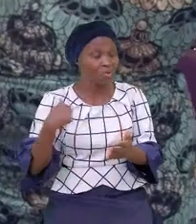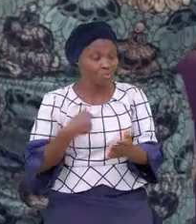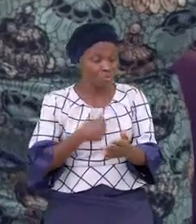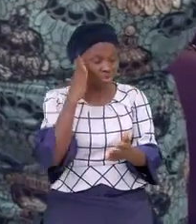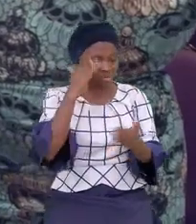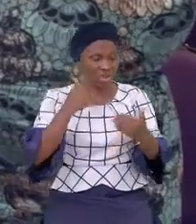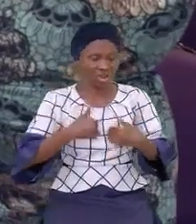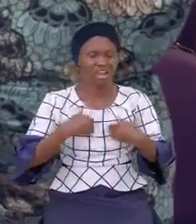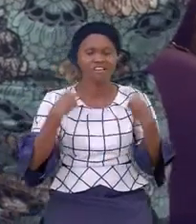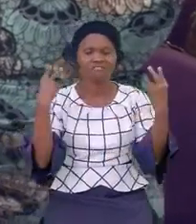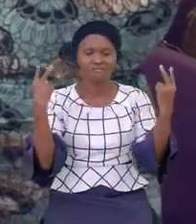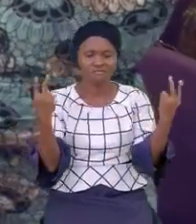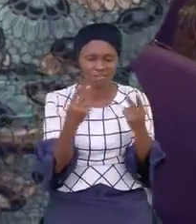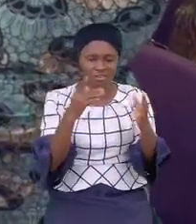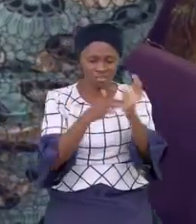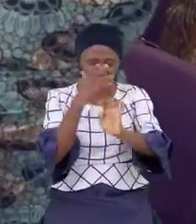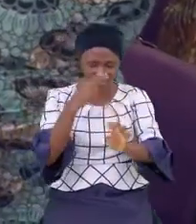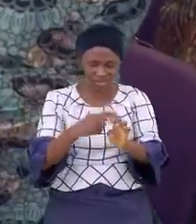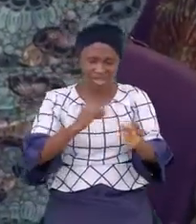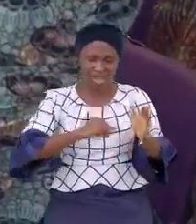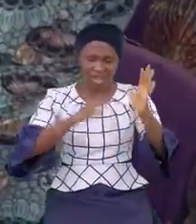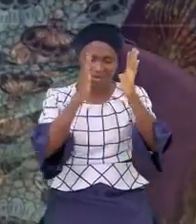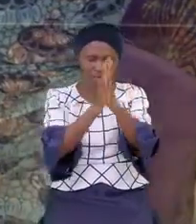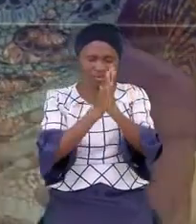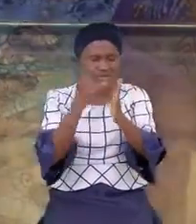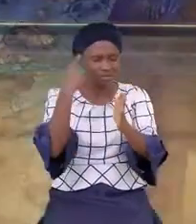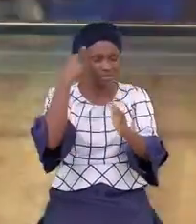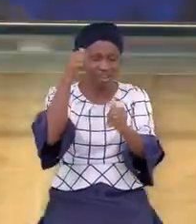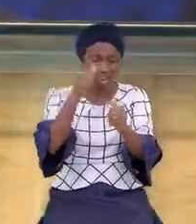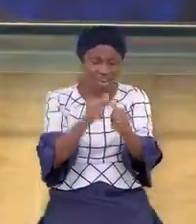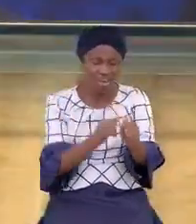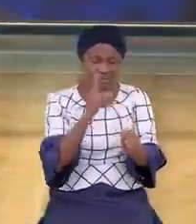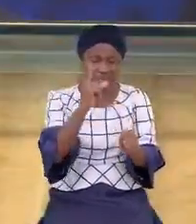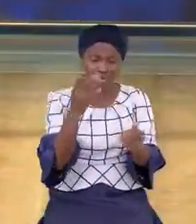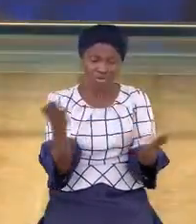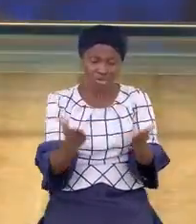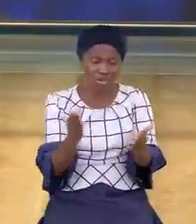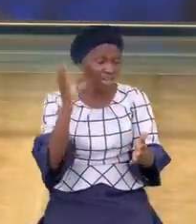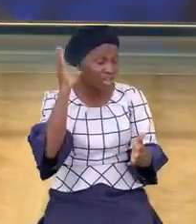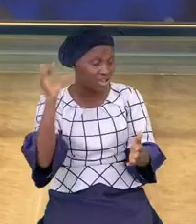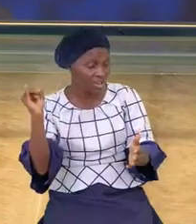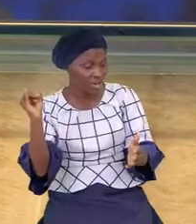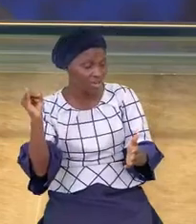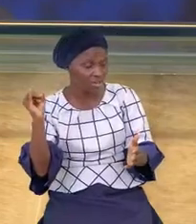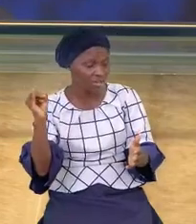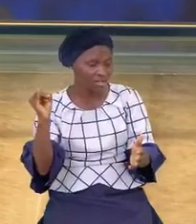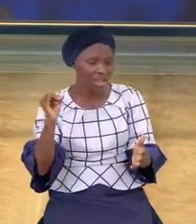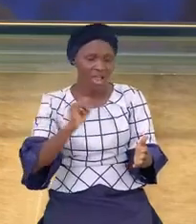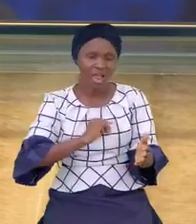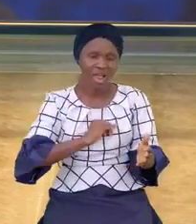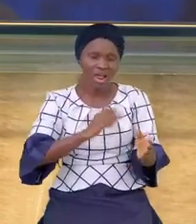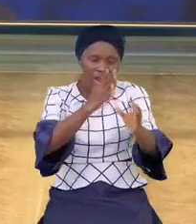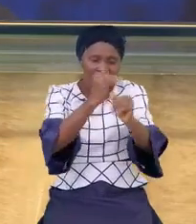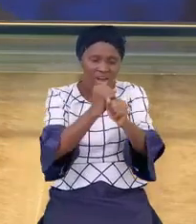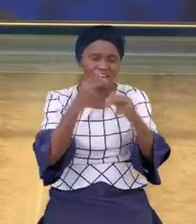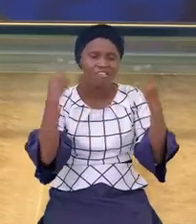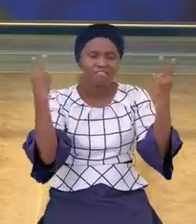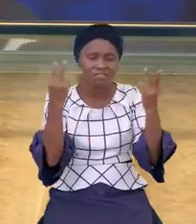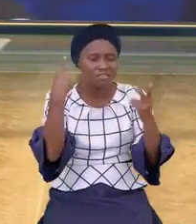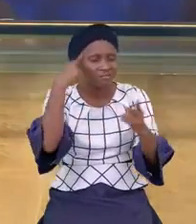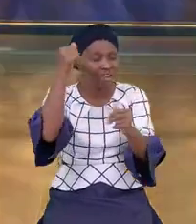victory. I pray, Lord, for everyone here and everyone hearing. I pray victory for everyone